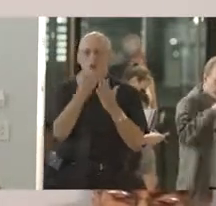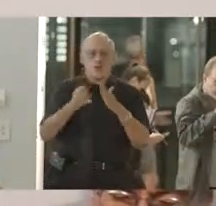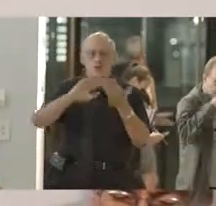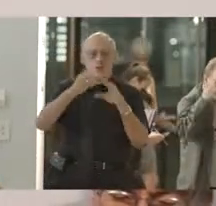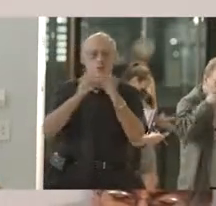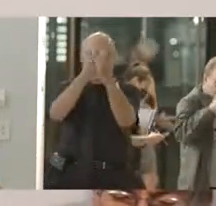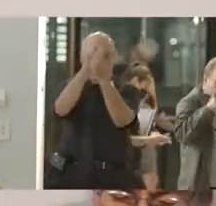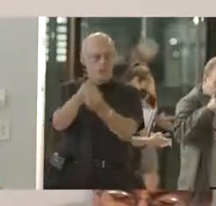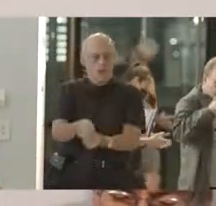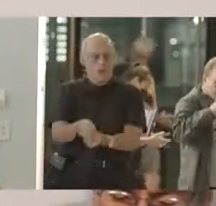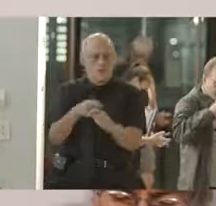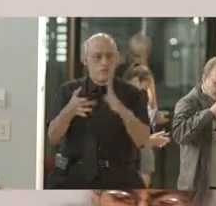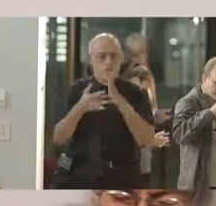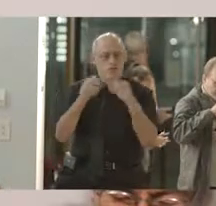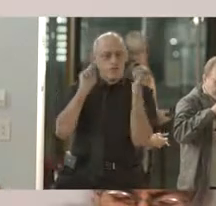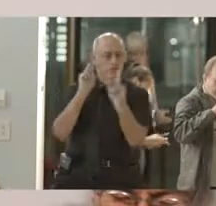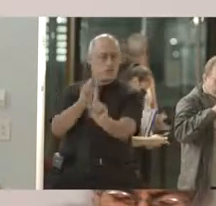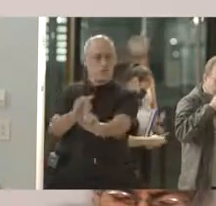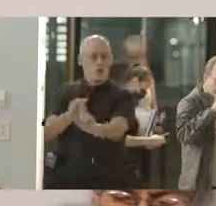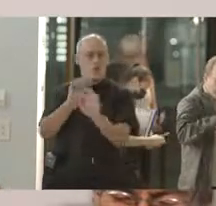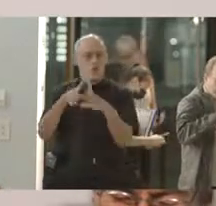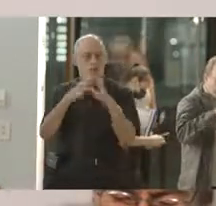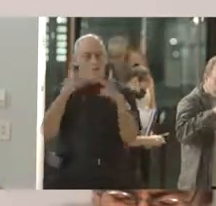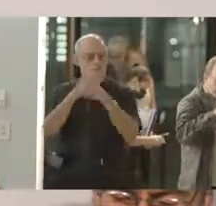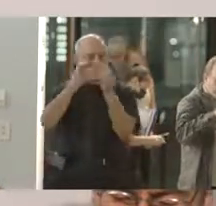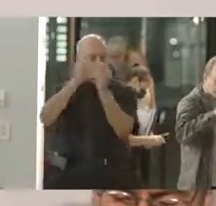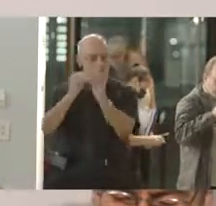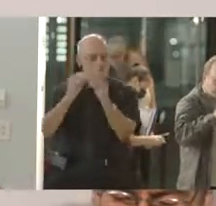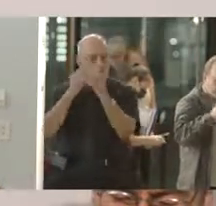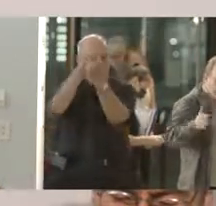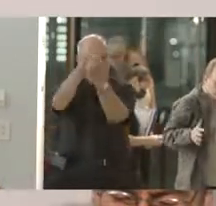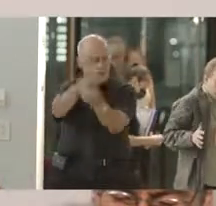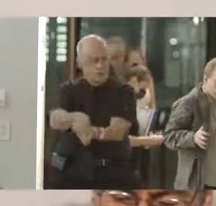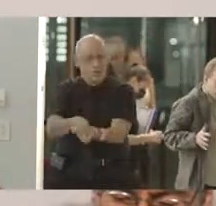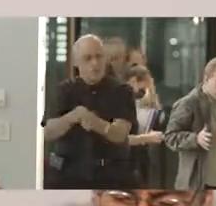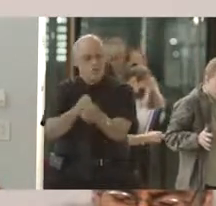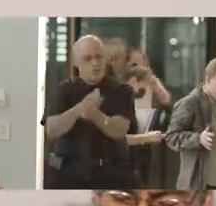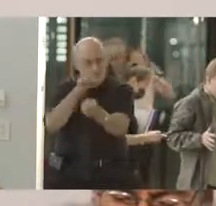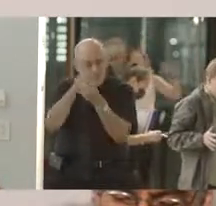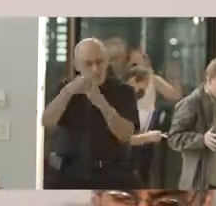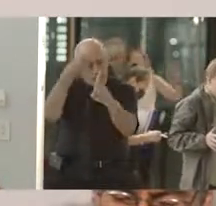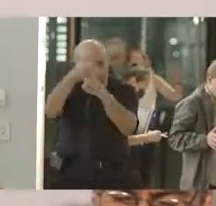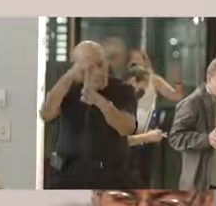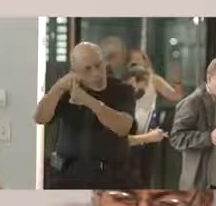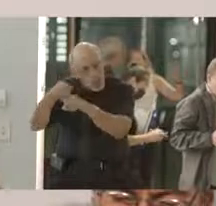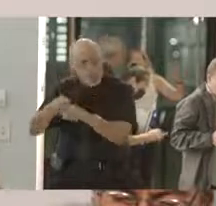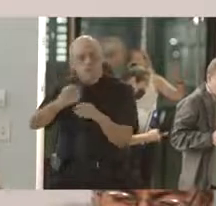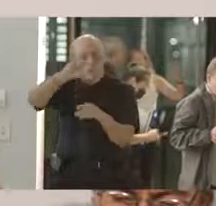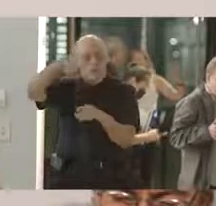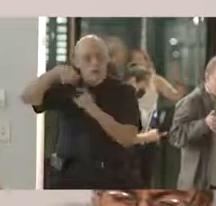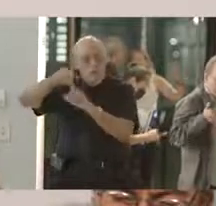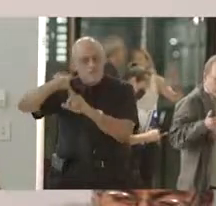more detailed from a technical perspective, we'll be able to quantify with more precision specific impacts, the square feet